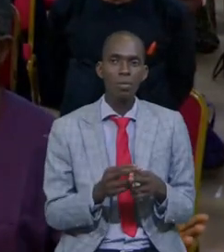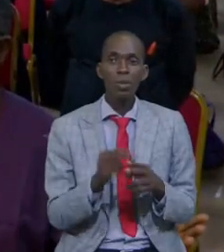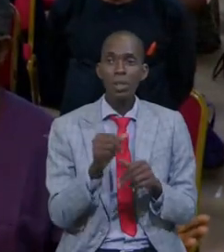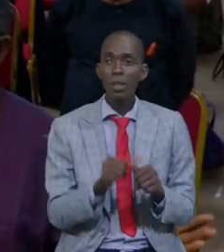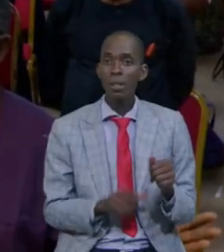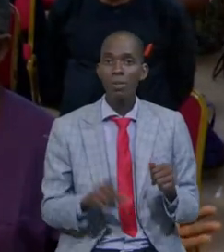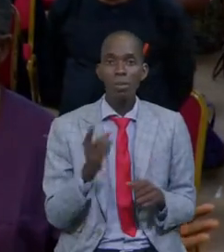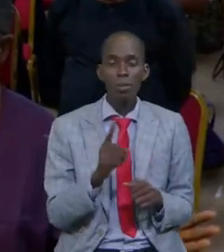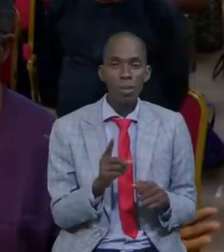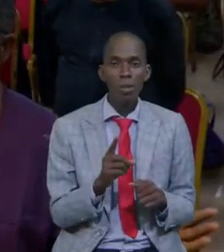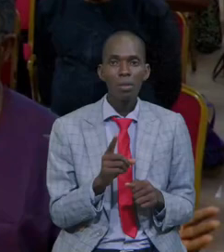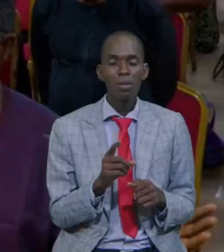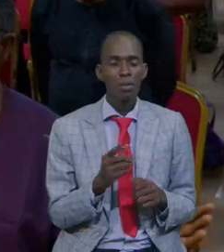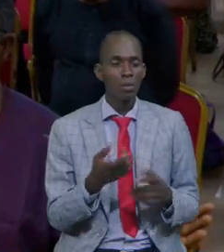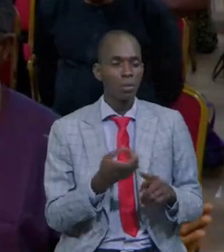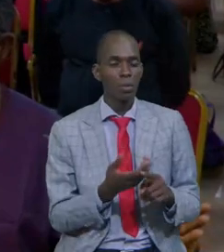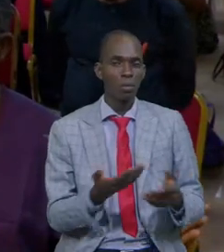Everywhere on this field,